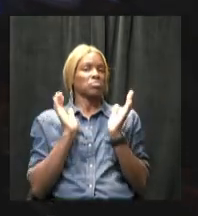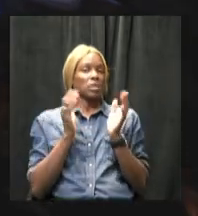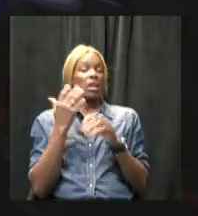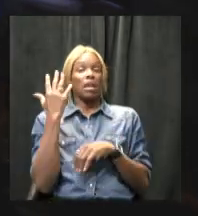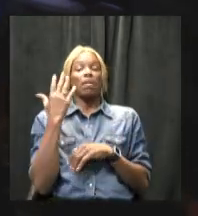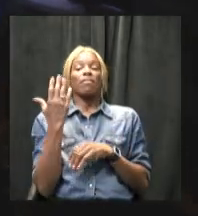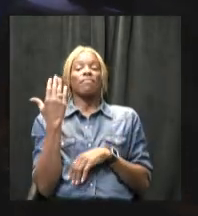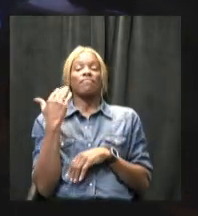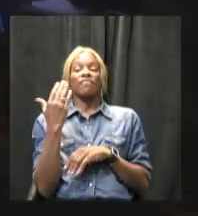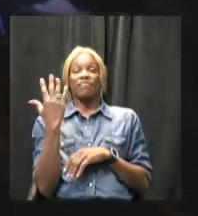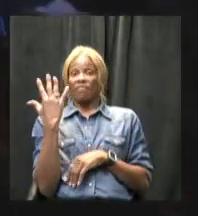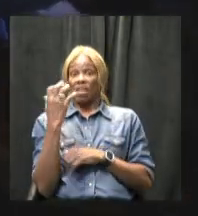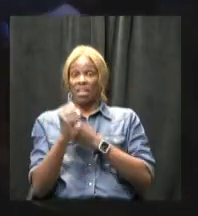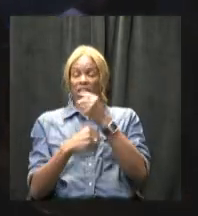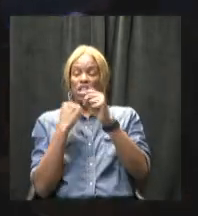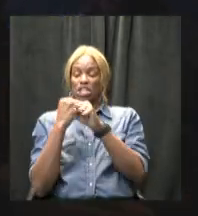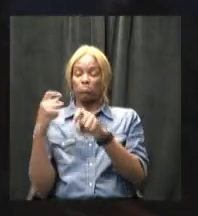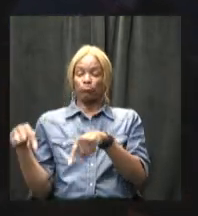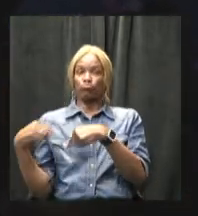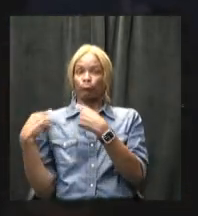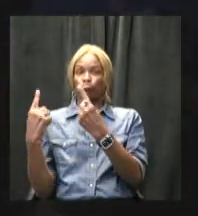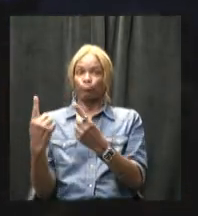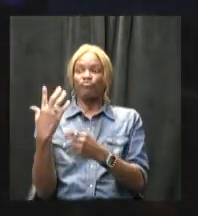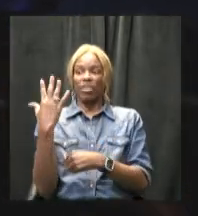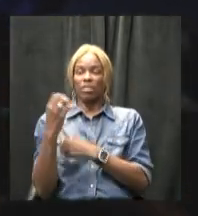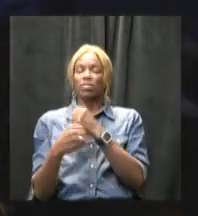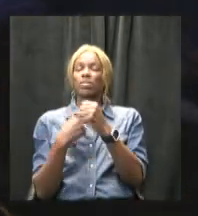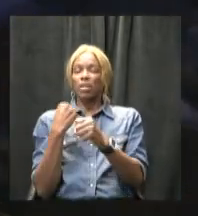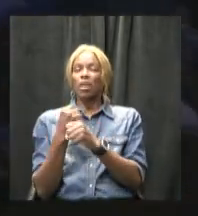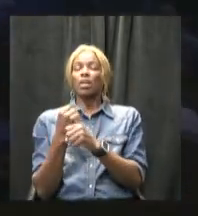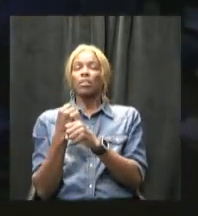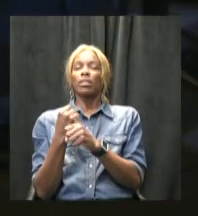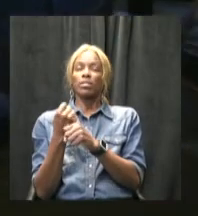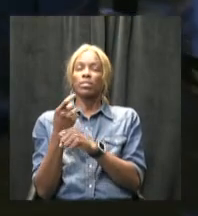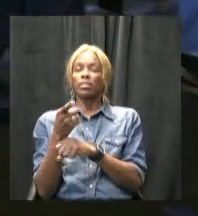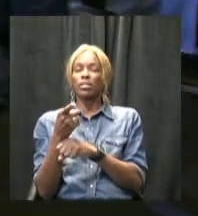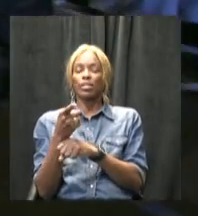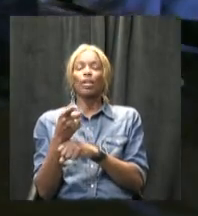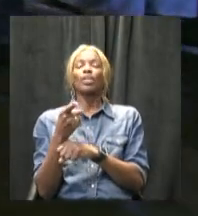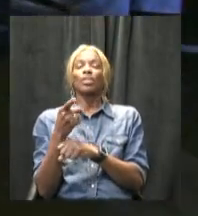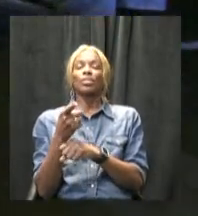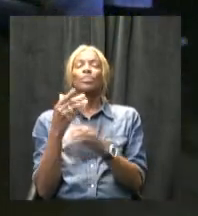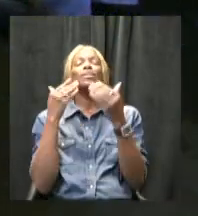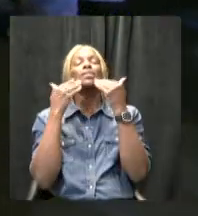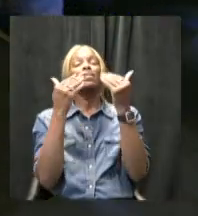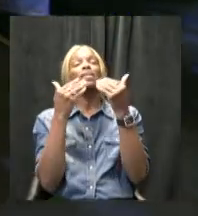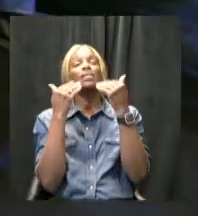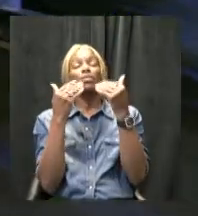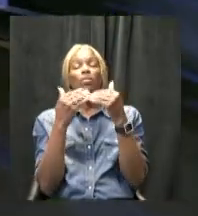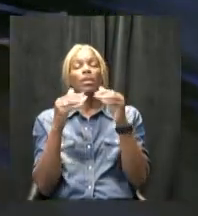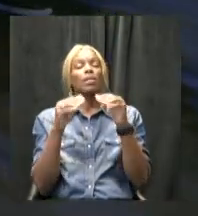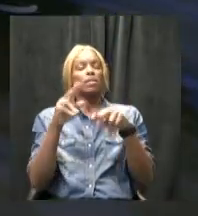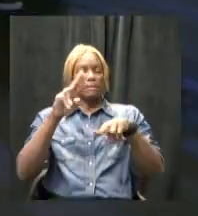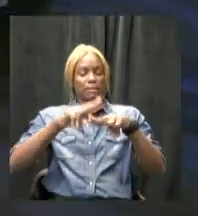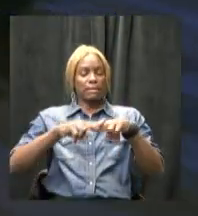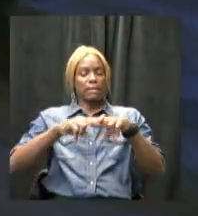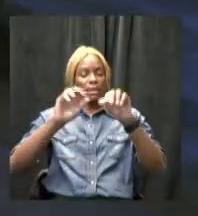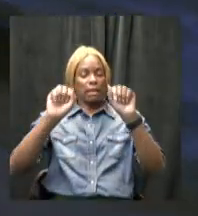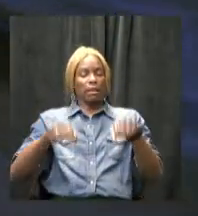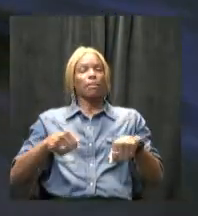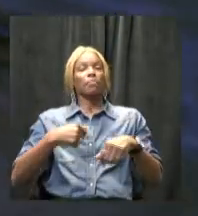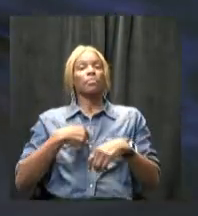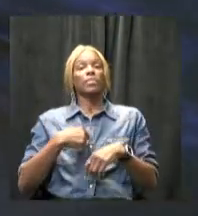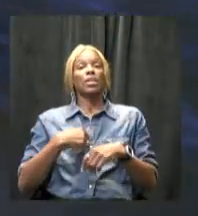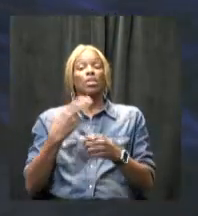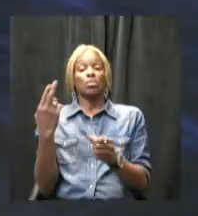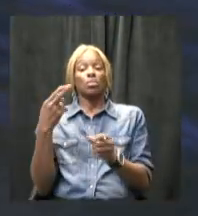praise. Last 5 years, man, y'all been rolling with us. We are so thankful for with you. All right, you may be seated. You joined Concord in the